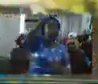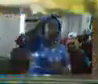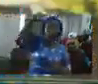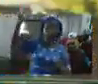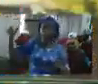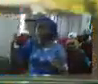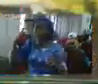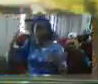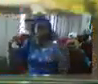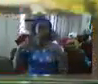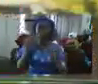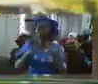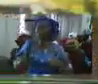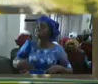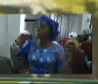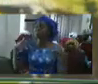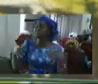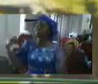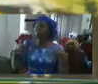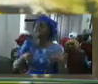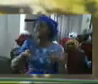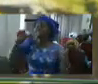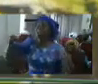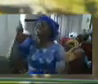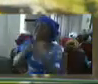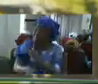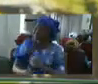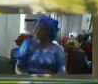Fear is a killer.